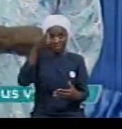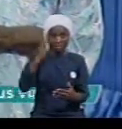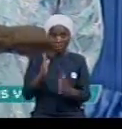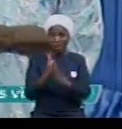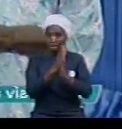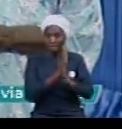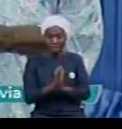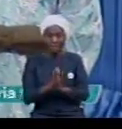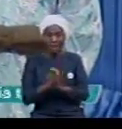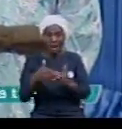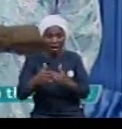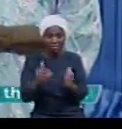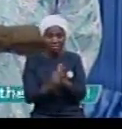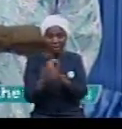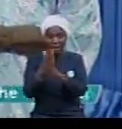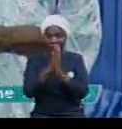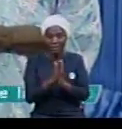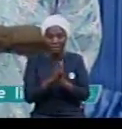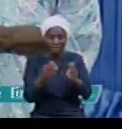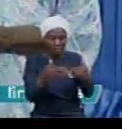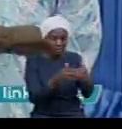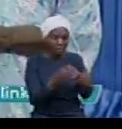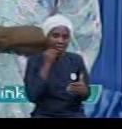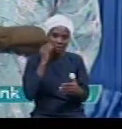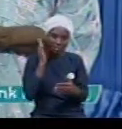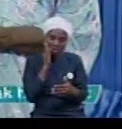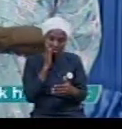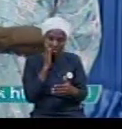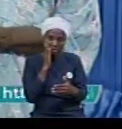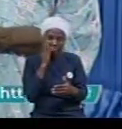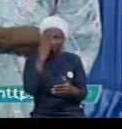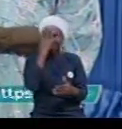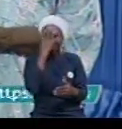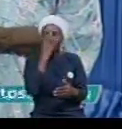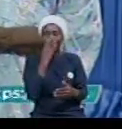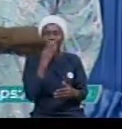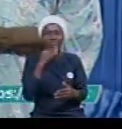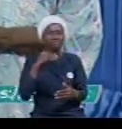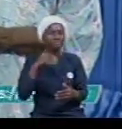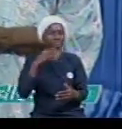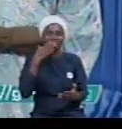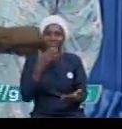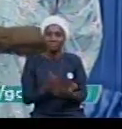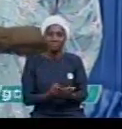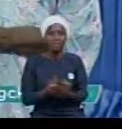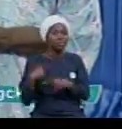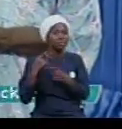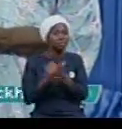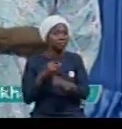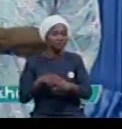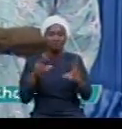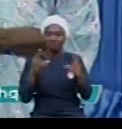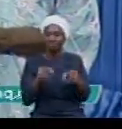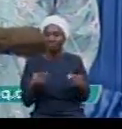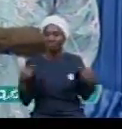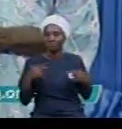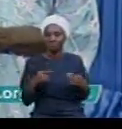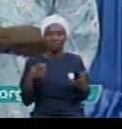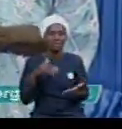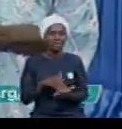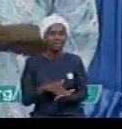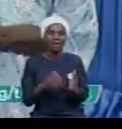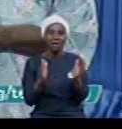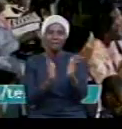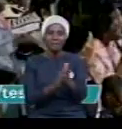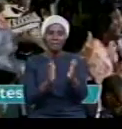God, he said he went back home. He slept very well. Since that time, there is no pain again. Praise